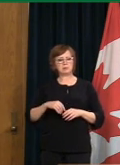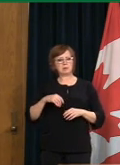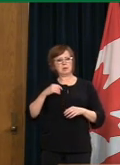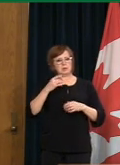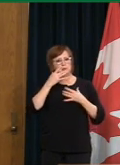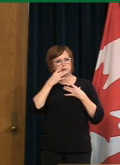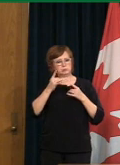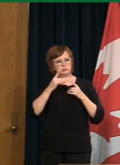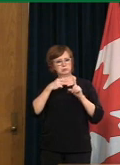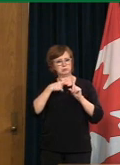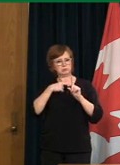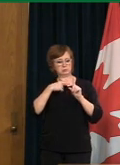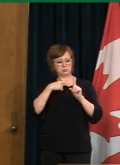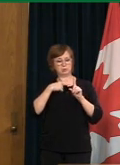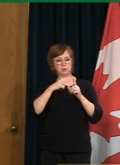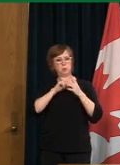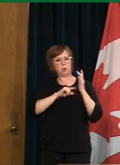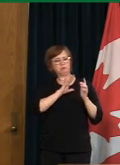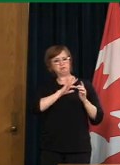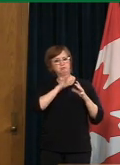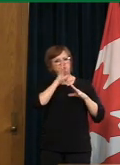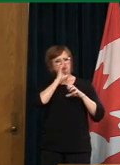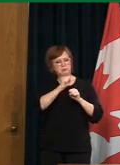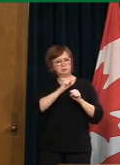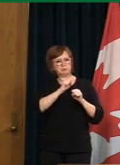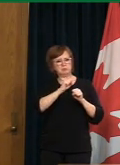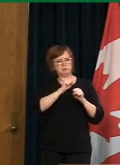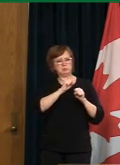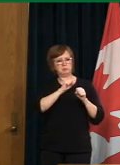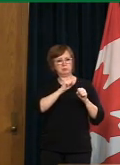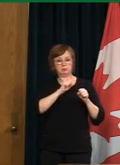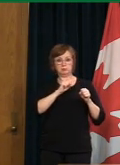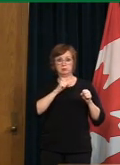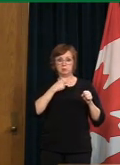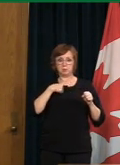egregious violations, which is very positive, and it really